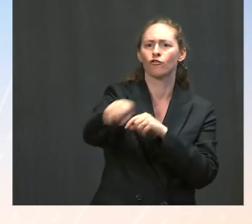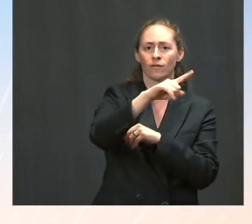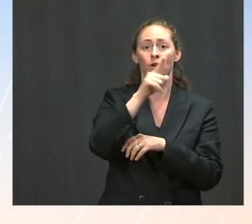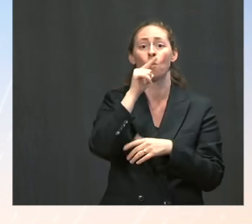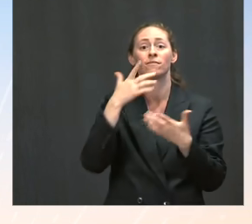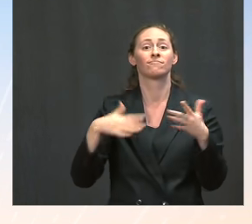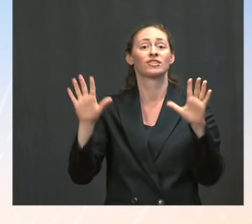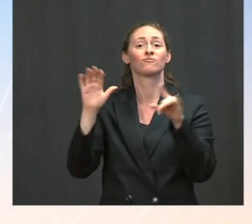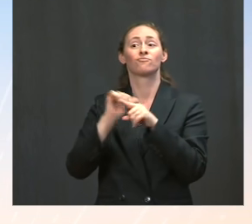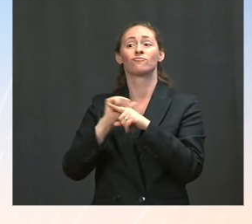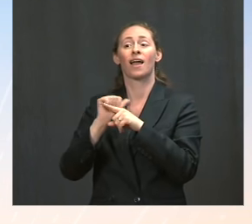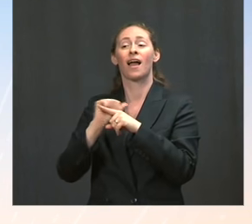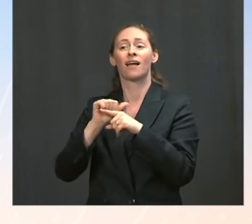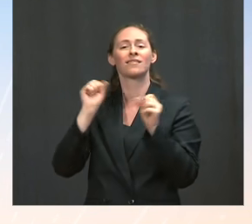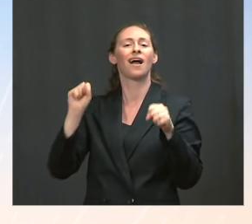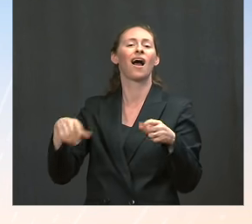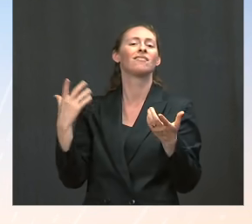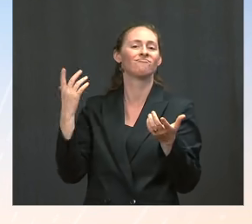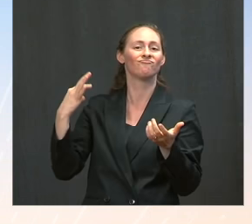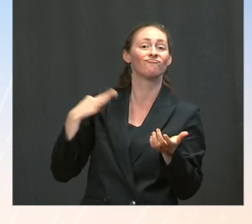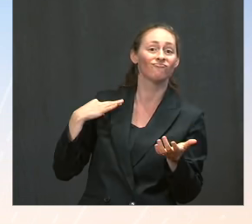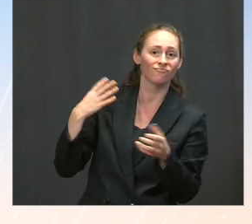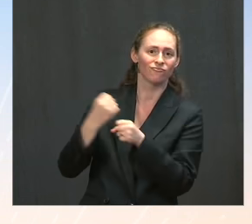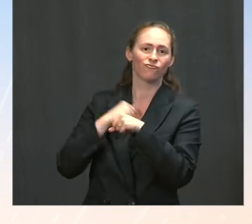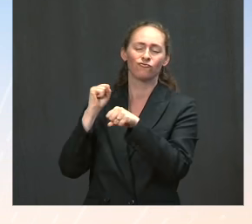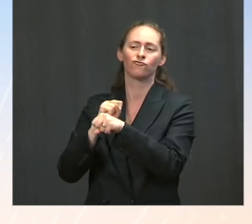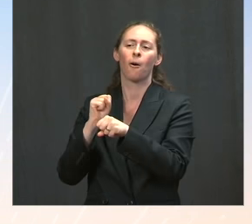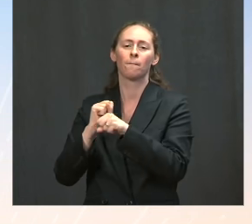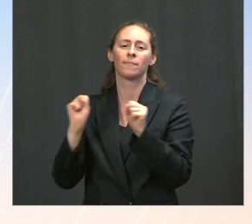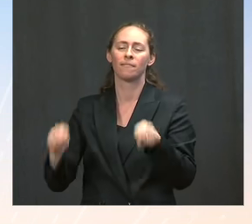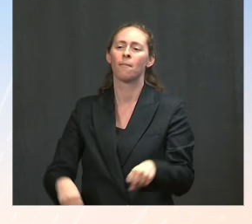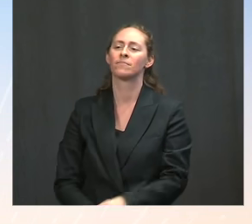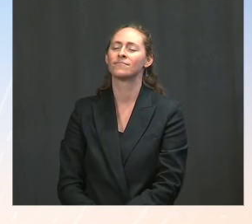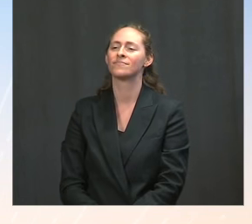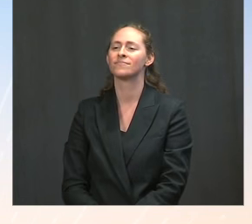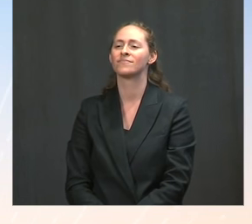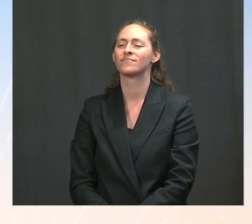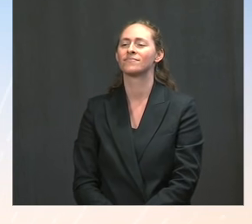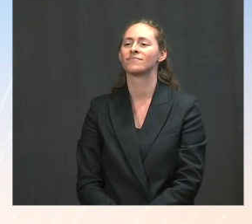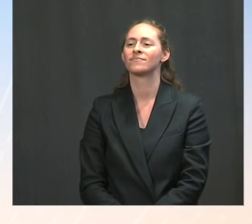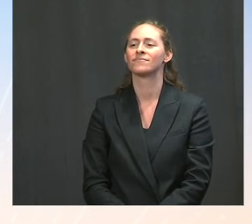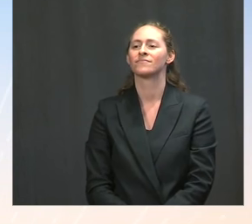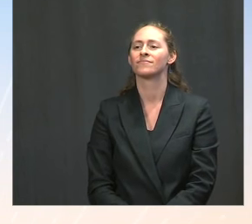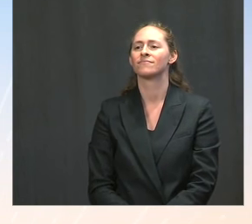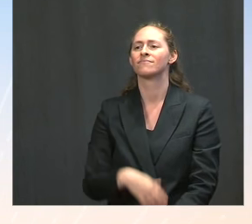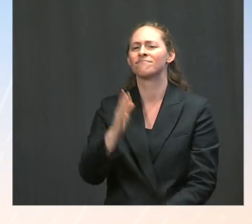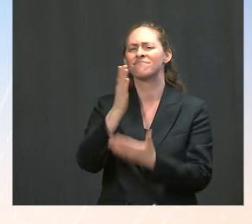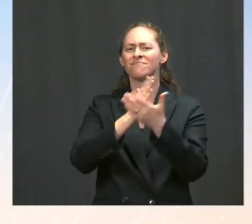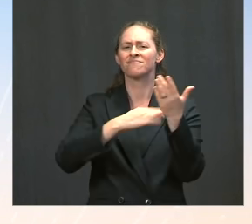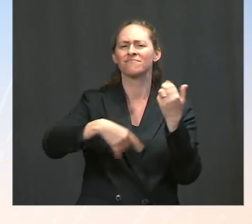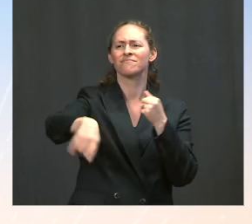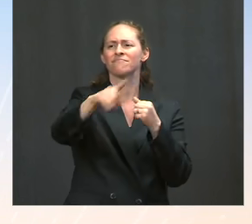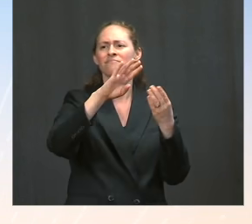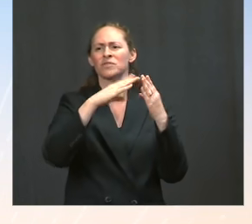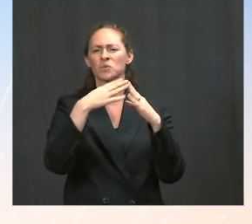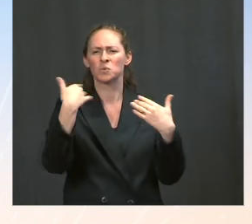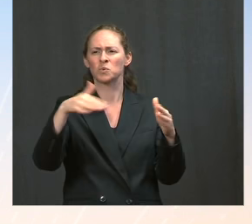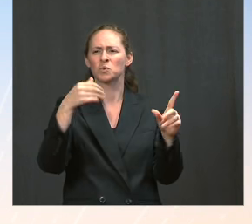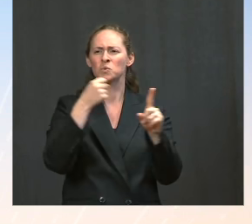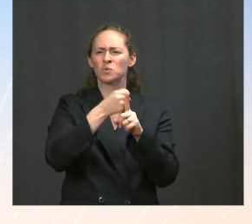the hard-hit communities hit hardest by the loss of travel and tourism, we're providing